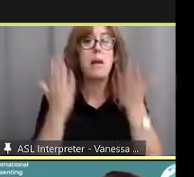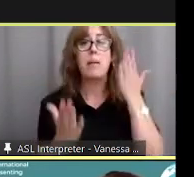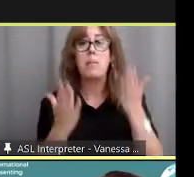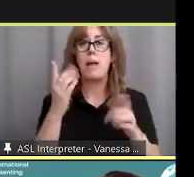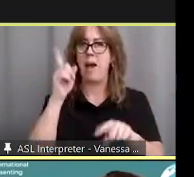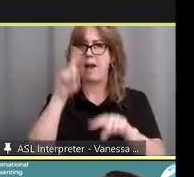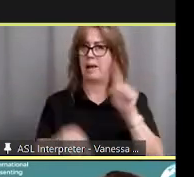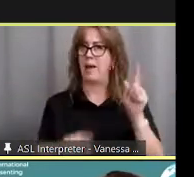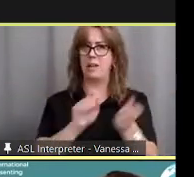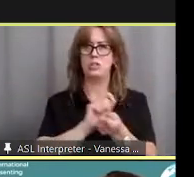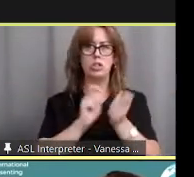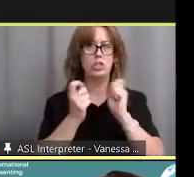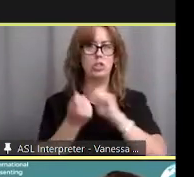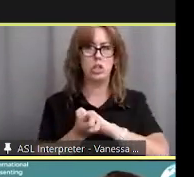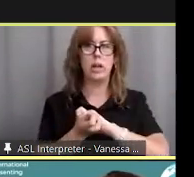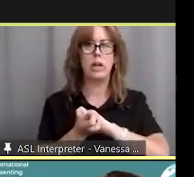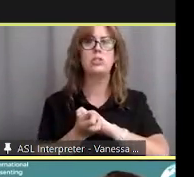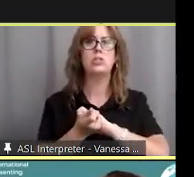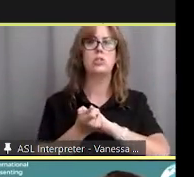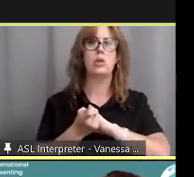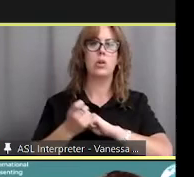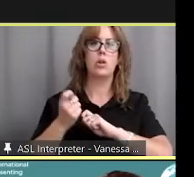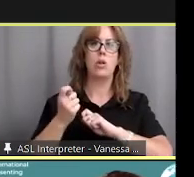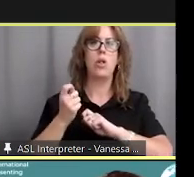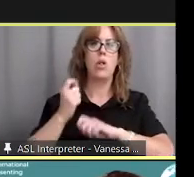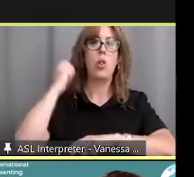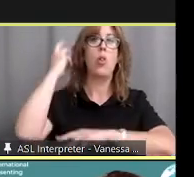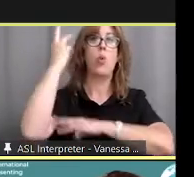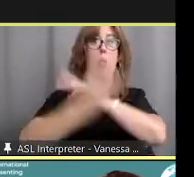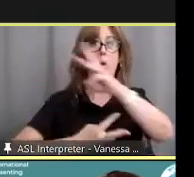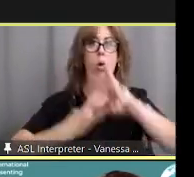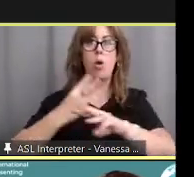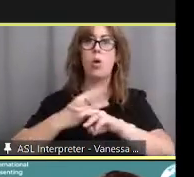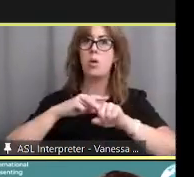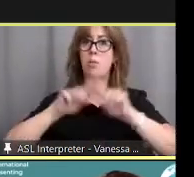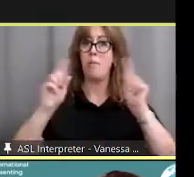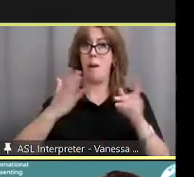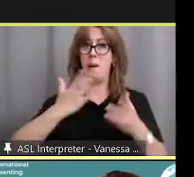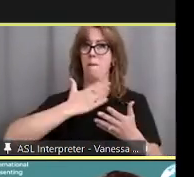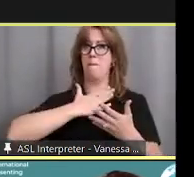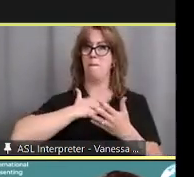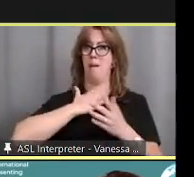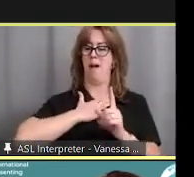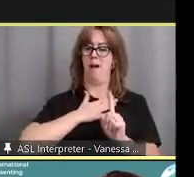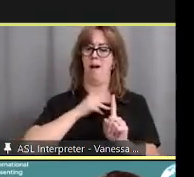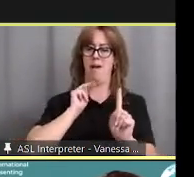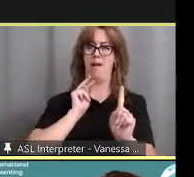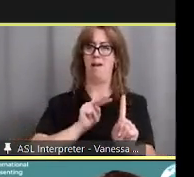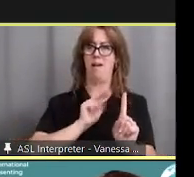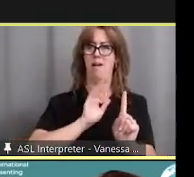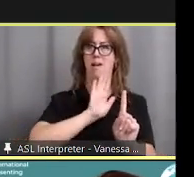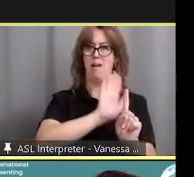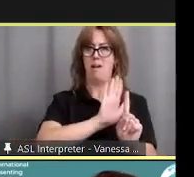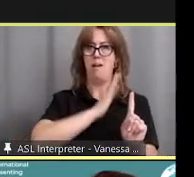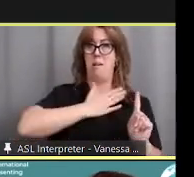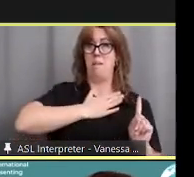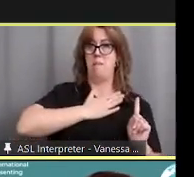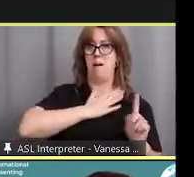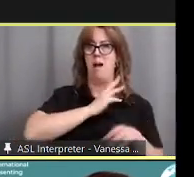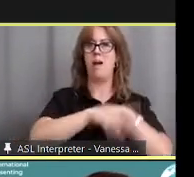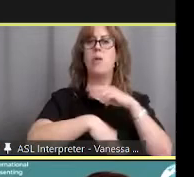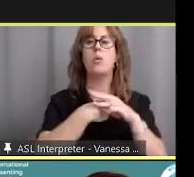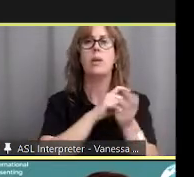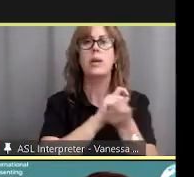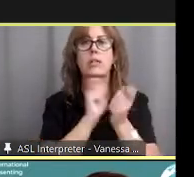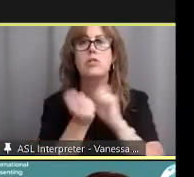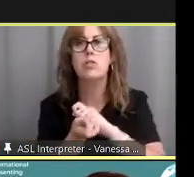the world, but I can change my world, no matter how little it is. And so I begin there. And